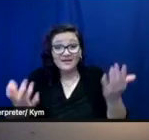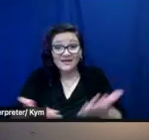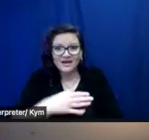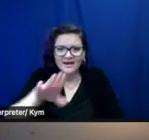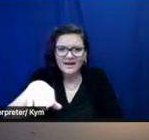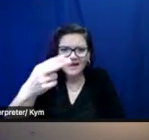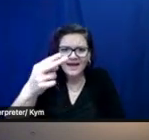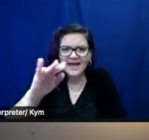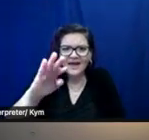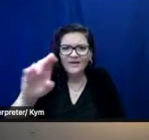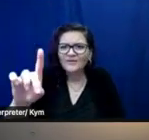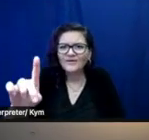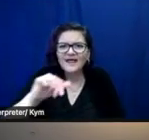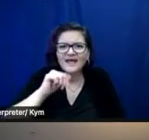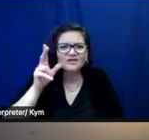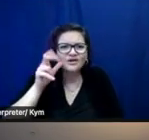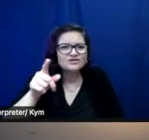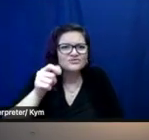You have to say something to me.